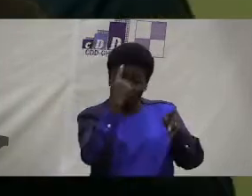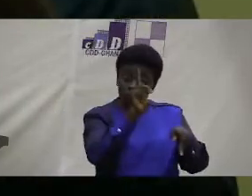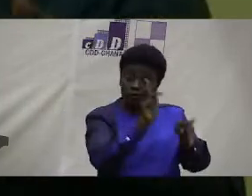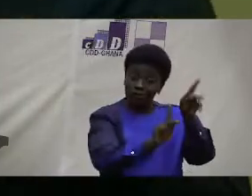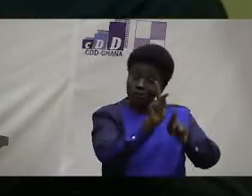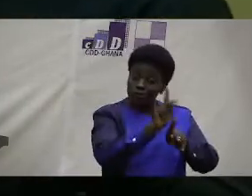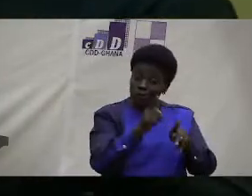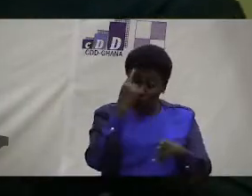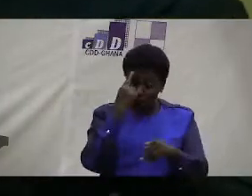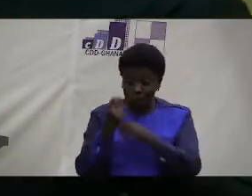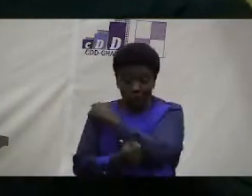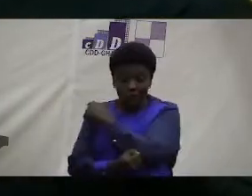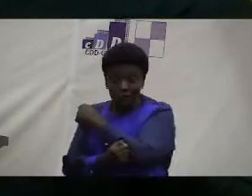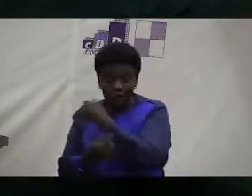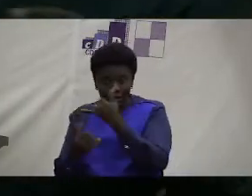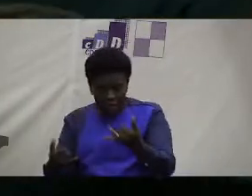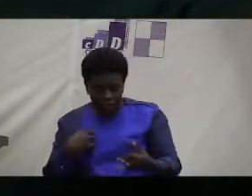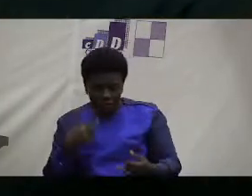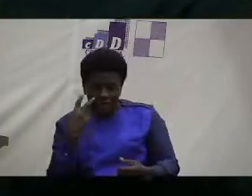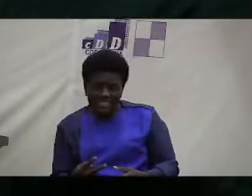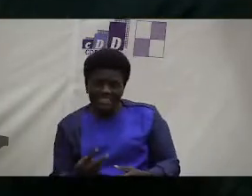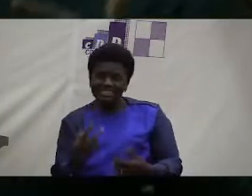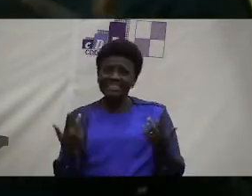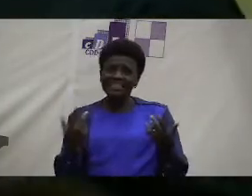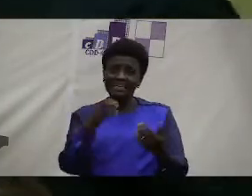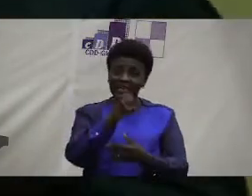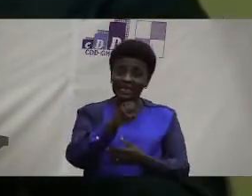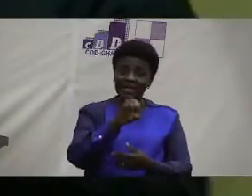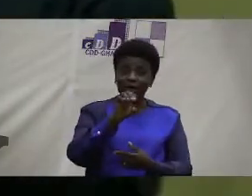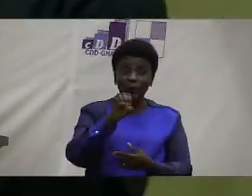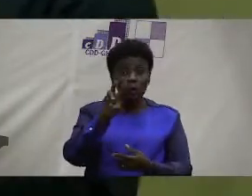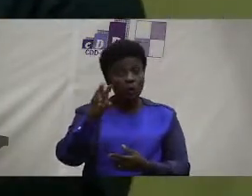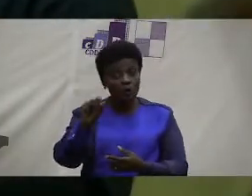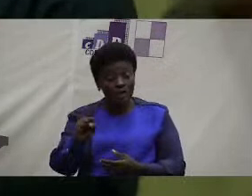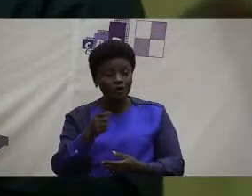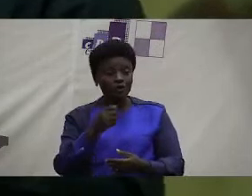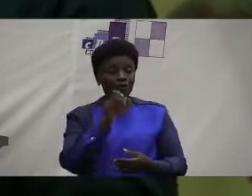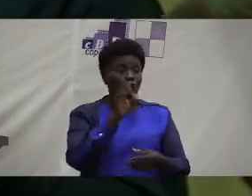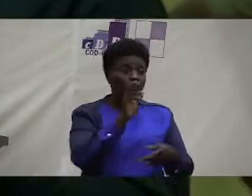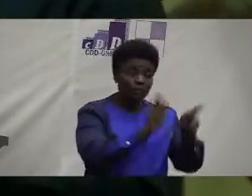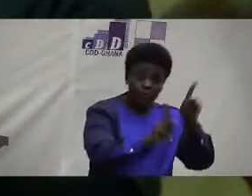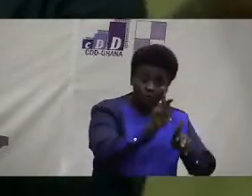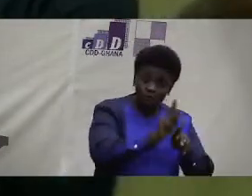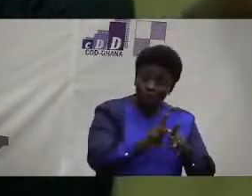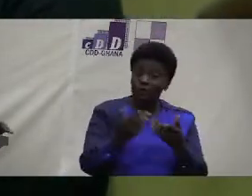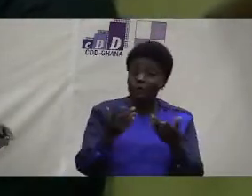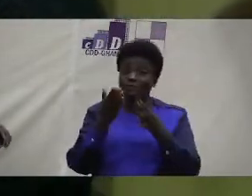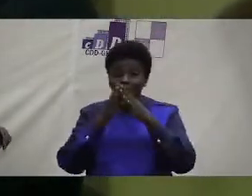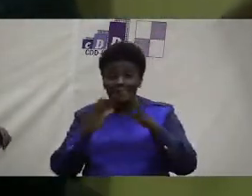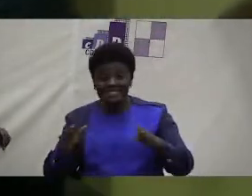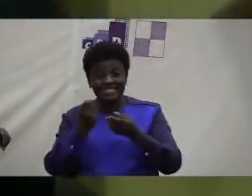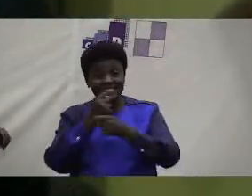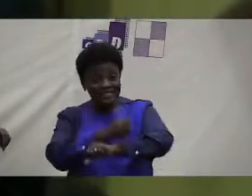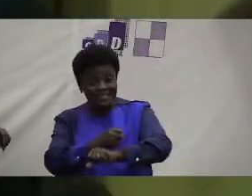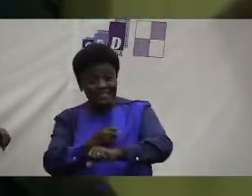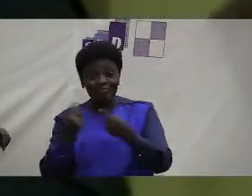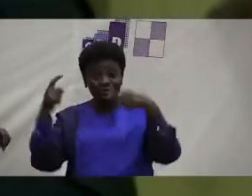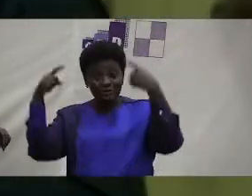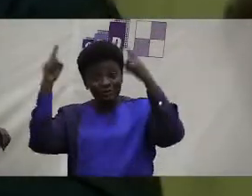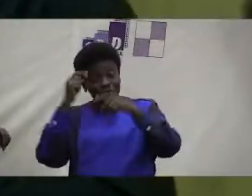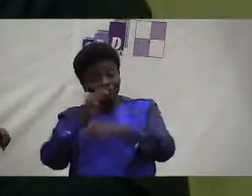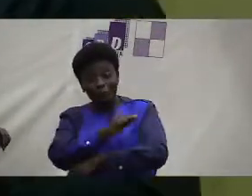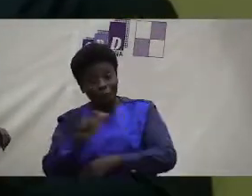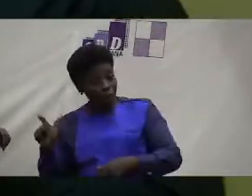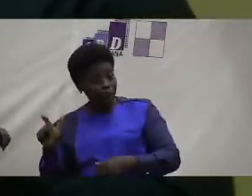is ECOWAS Vision 2050, and they are talking about ECOWAS of the people, peace and security and prosperity for all.